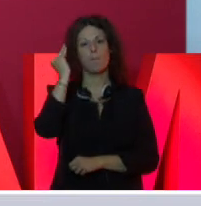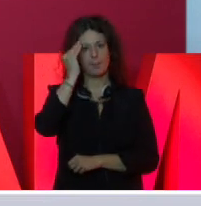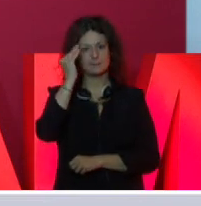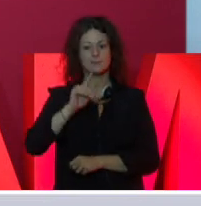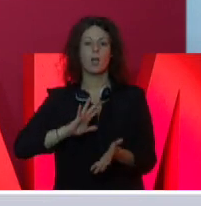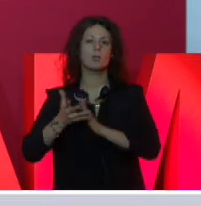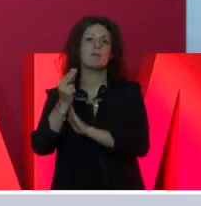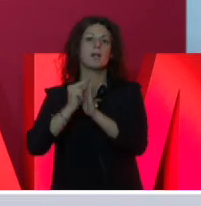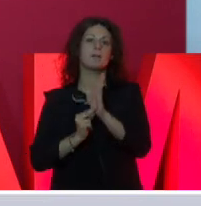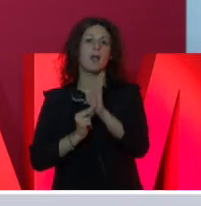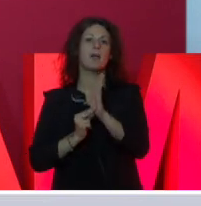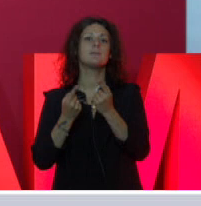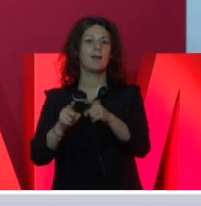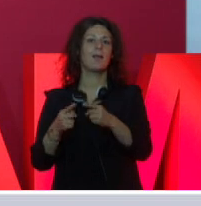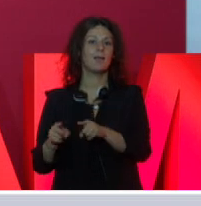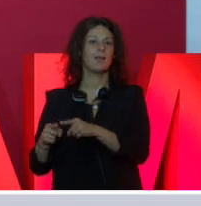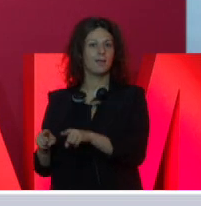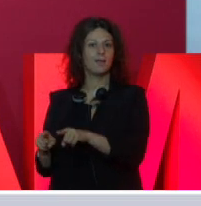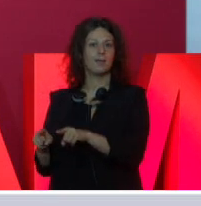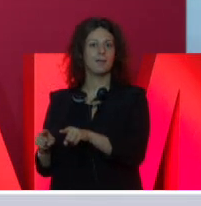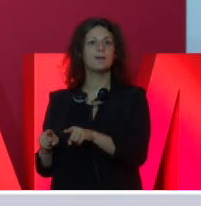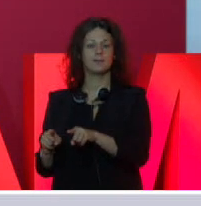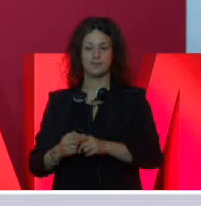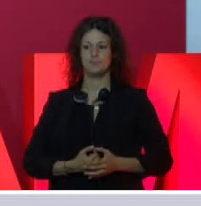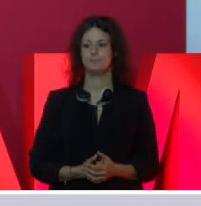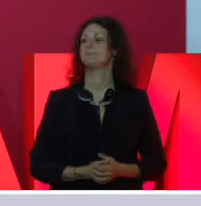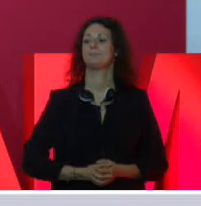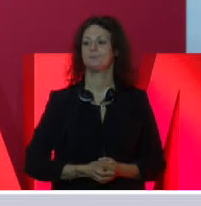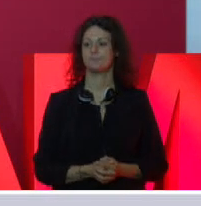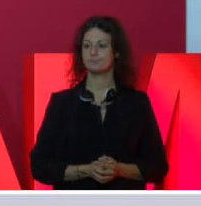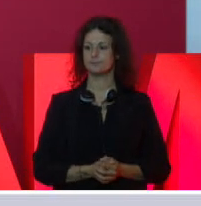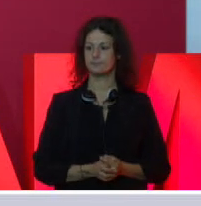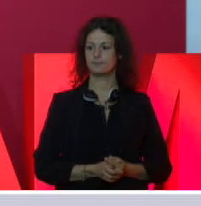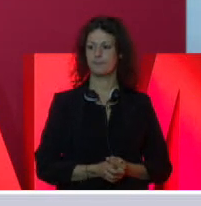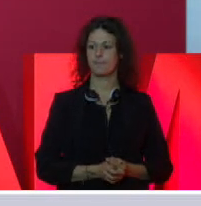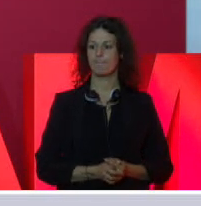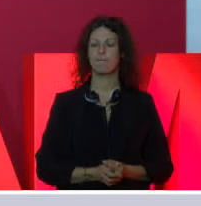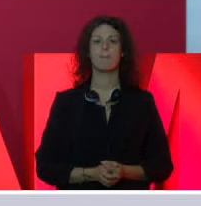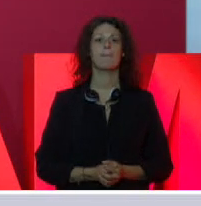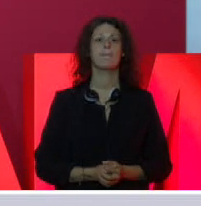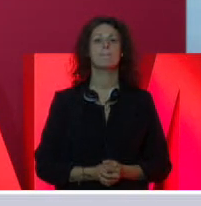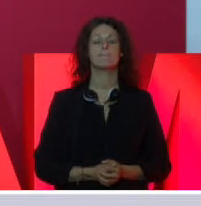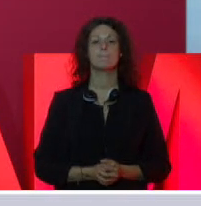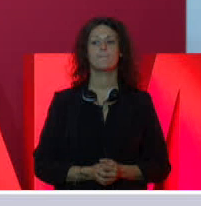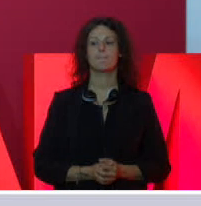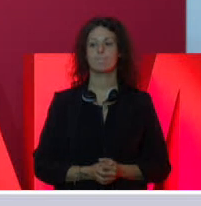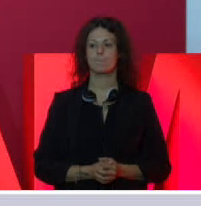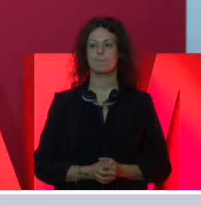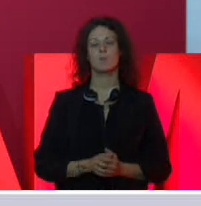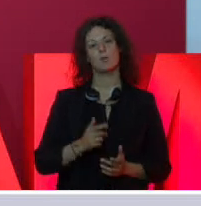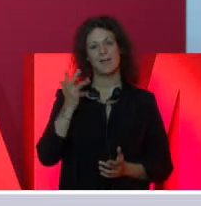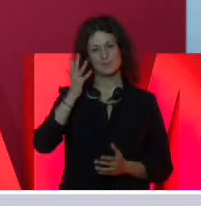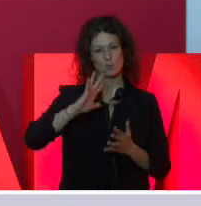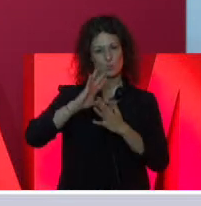So they may be influenced by race-related biases. The third example I would like to give you is related